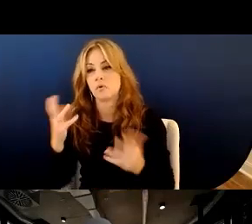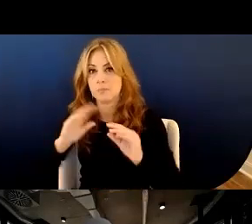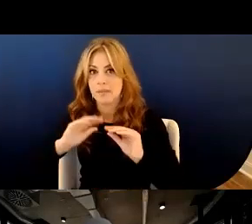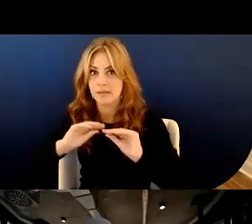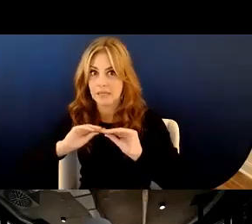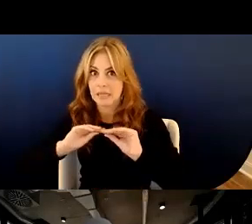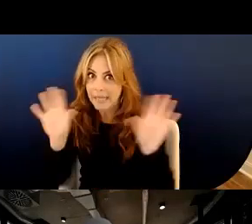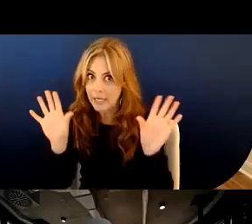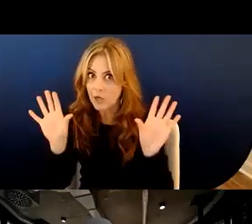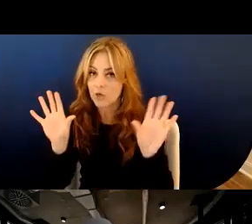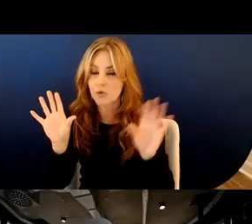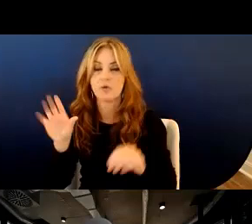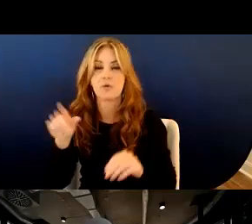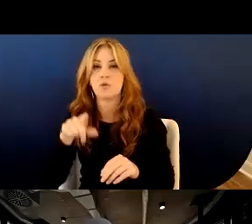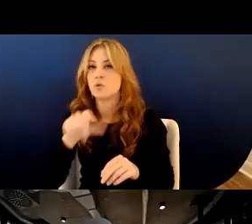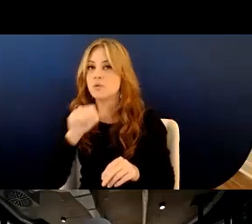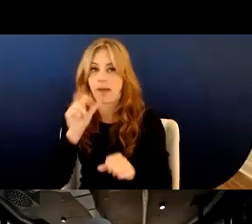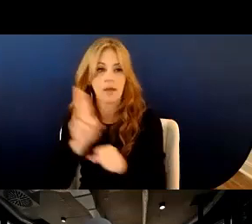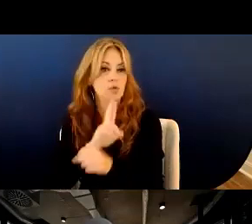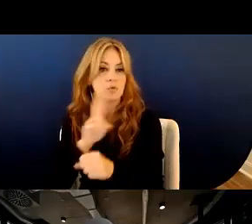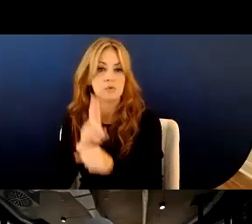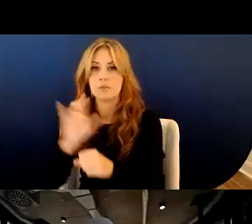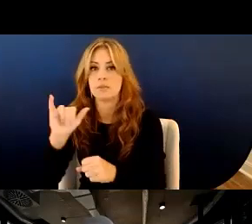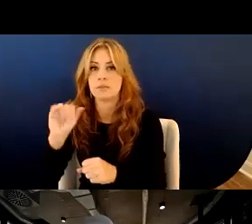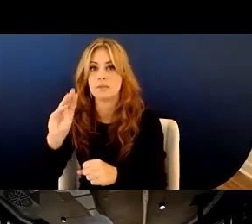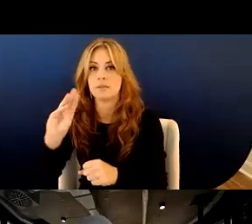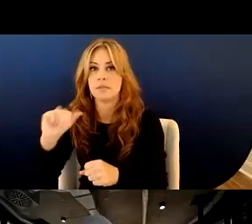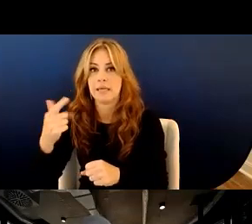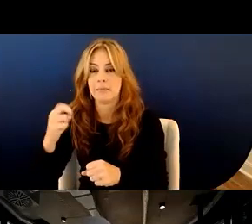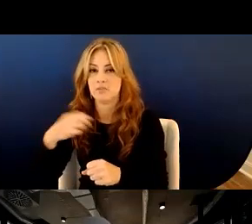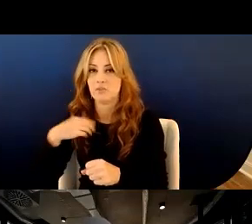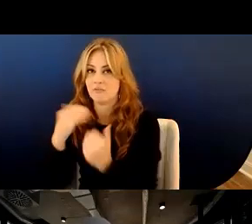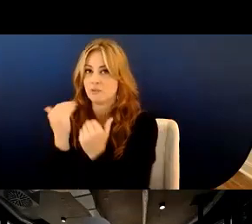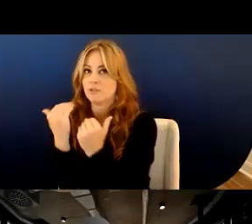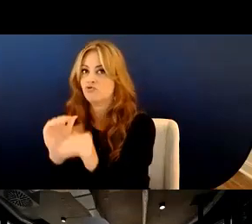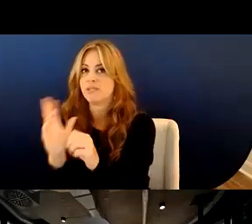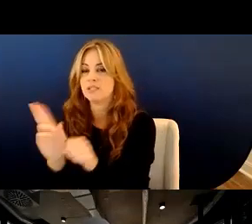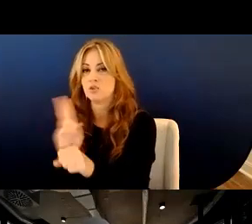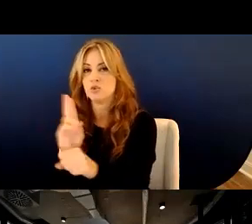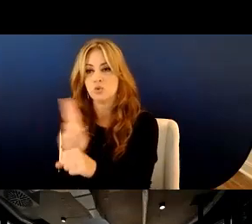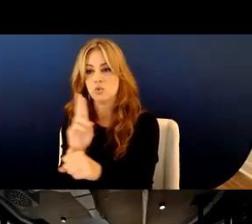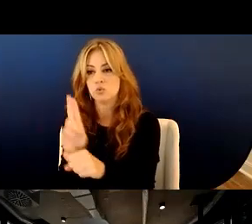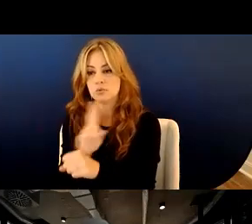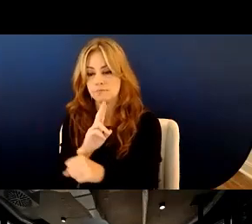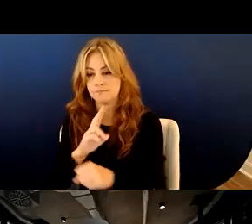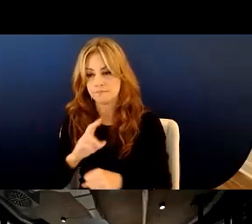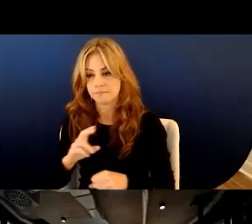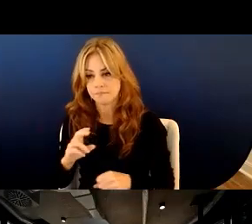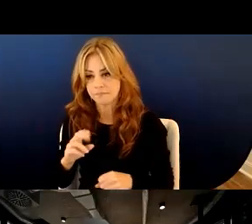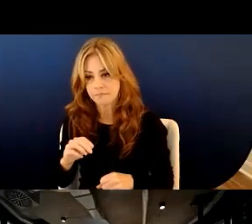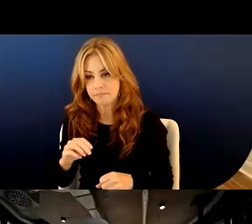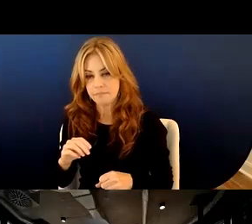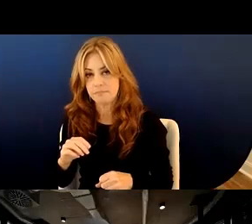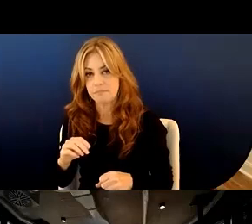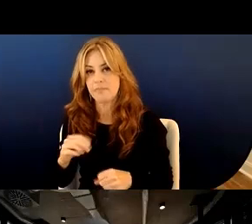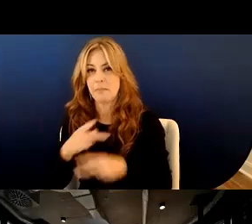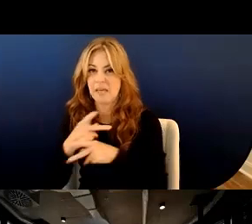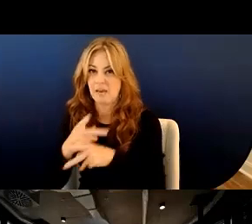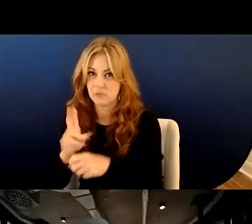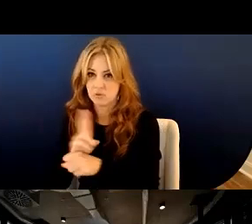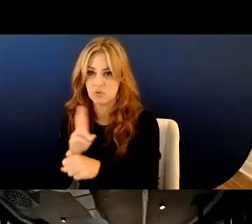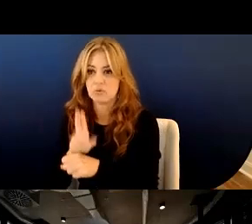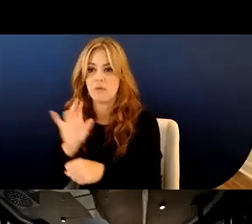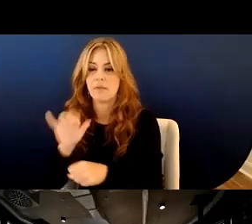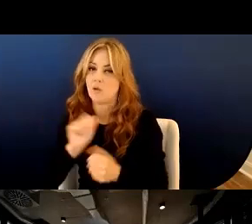you're not using images that have restricted use or costs involved in using those images. Of course, we all face